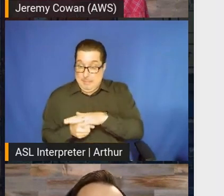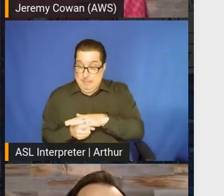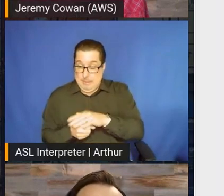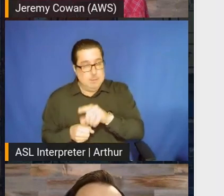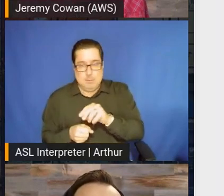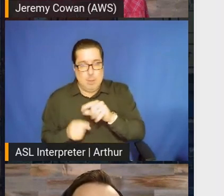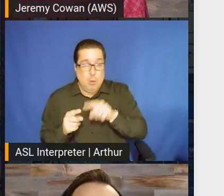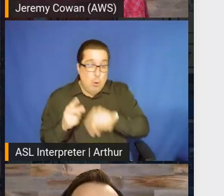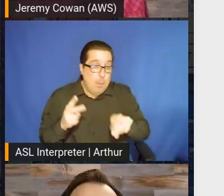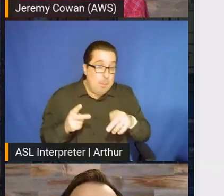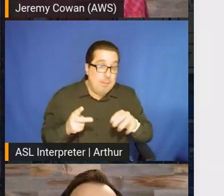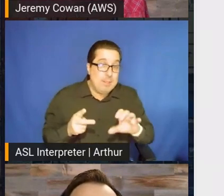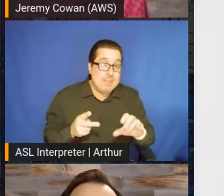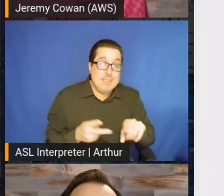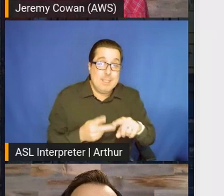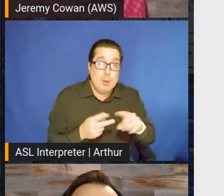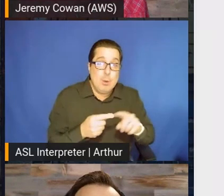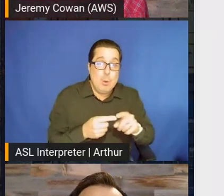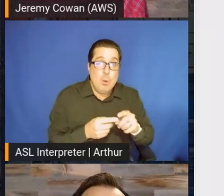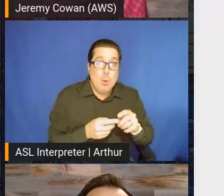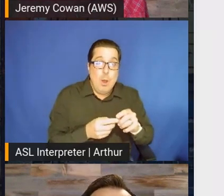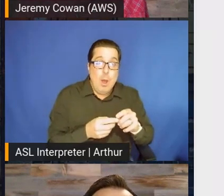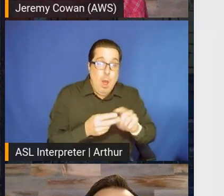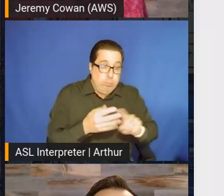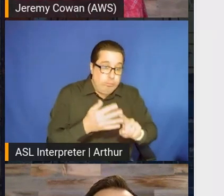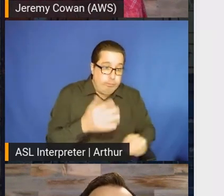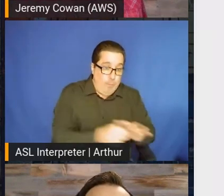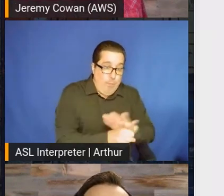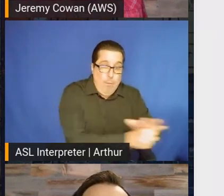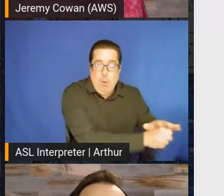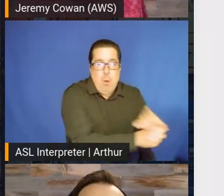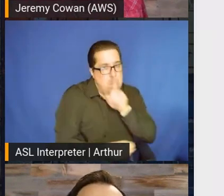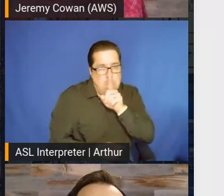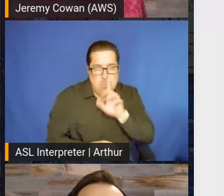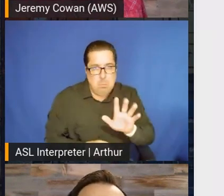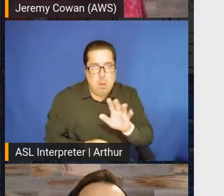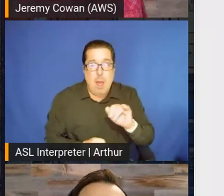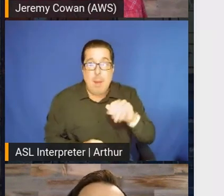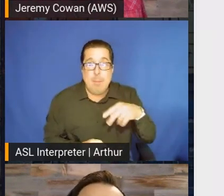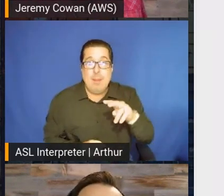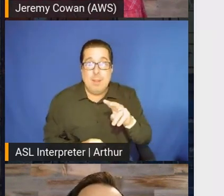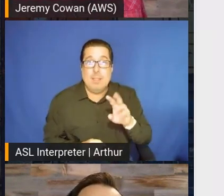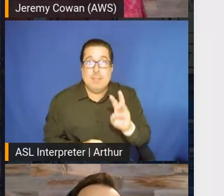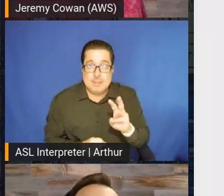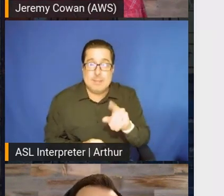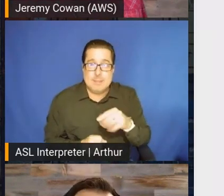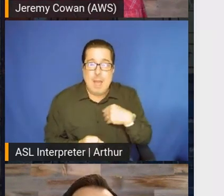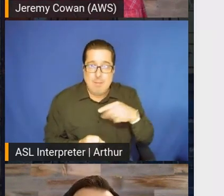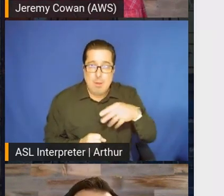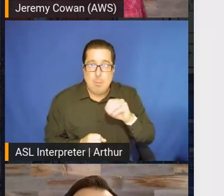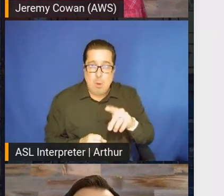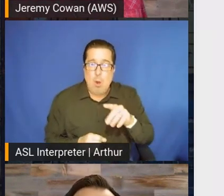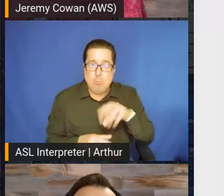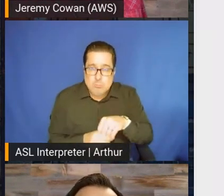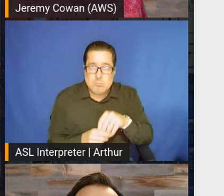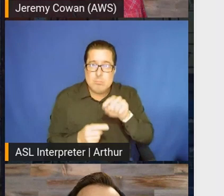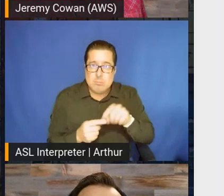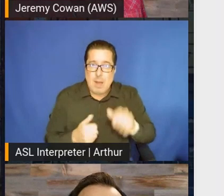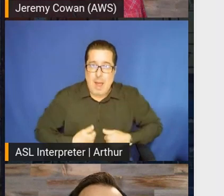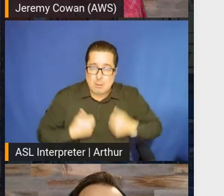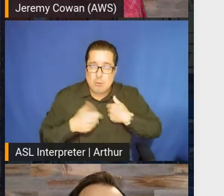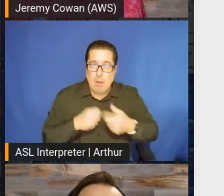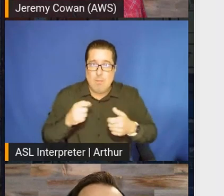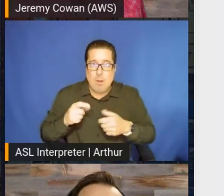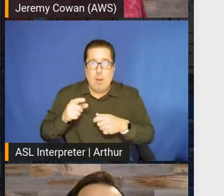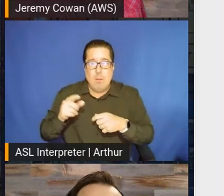exhaustion problems. Yeah, this link local is still IPv6. So every pod will also get a address from the global